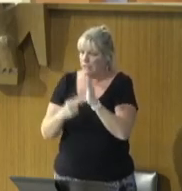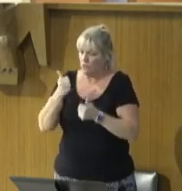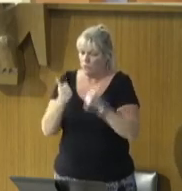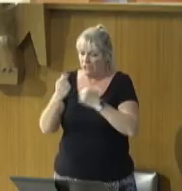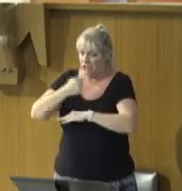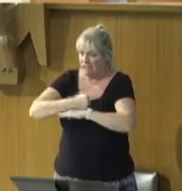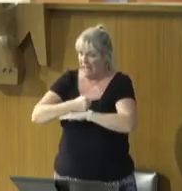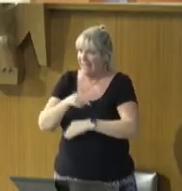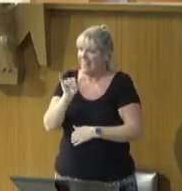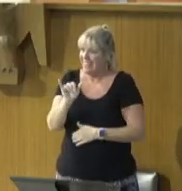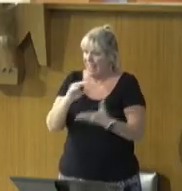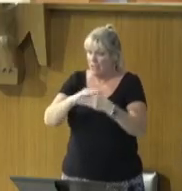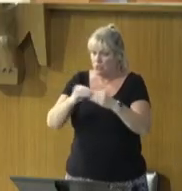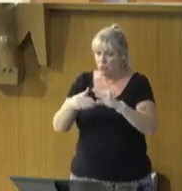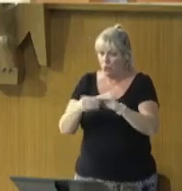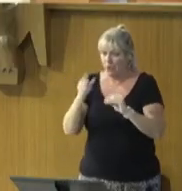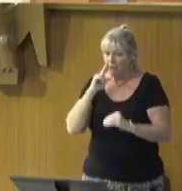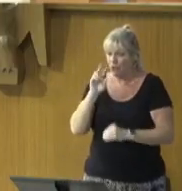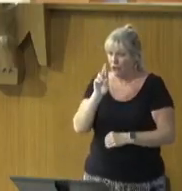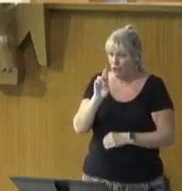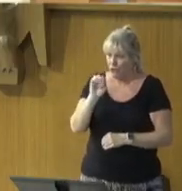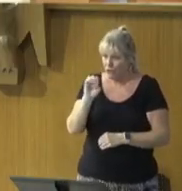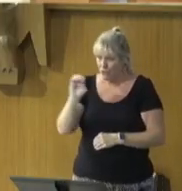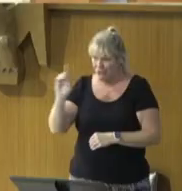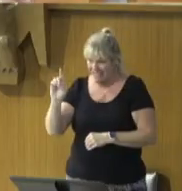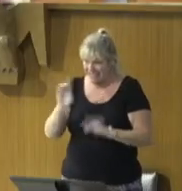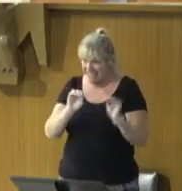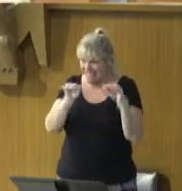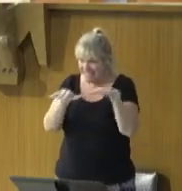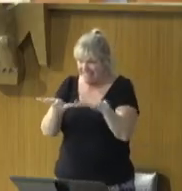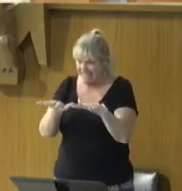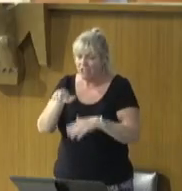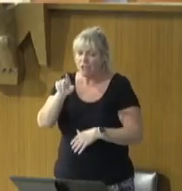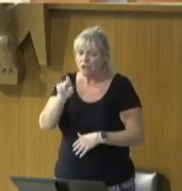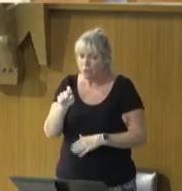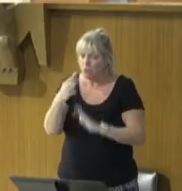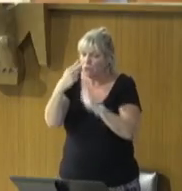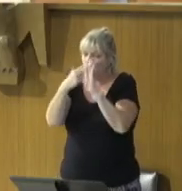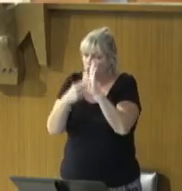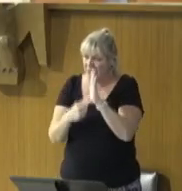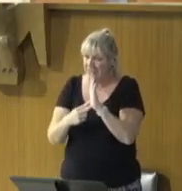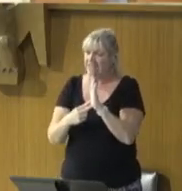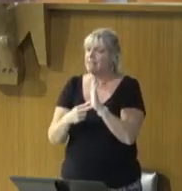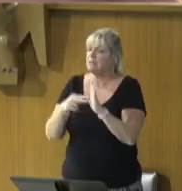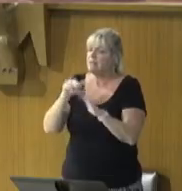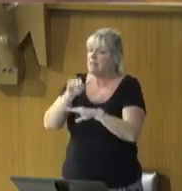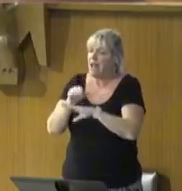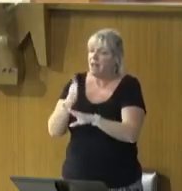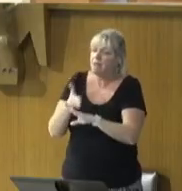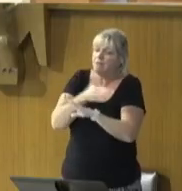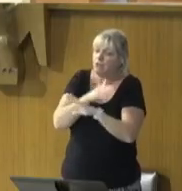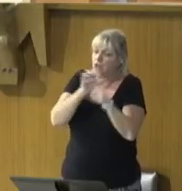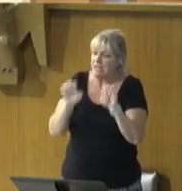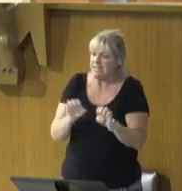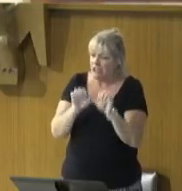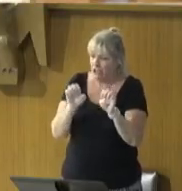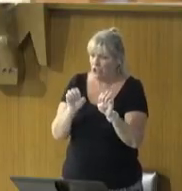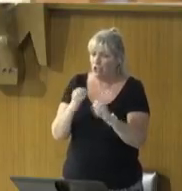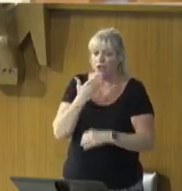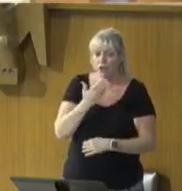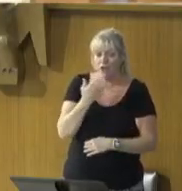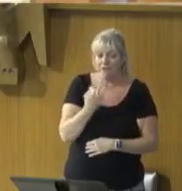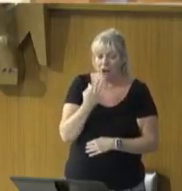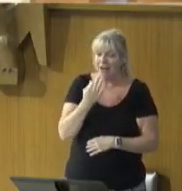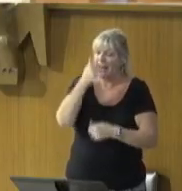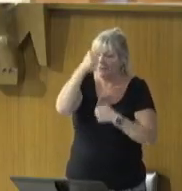Sea is supposed to be read on the night of the Easter vigil. So we remember Jesus' crucifixion on Good Friday,